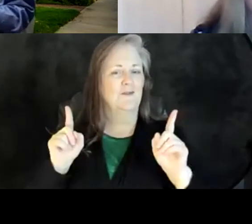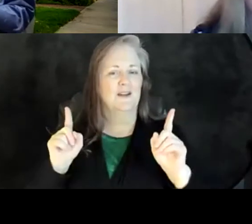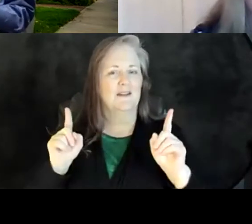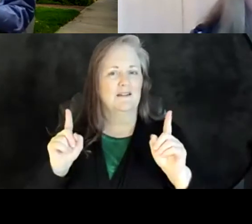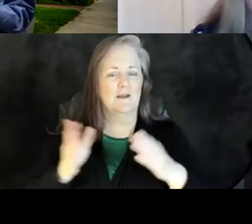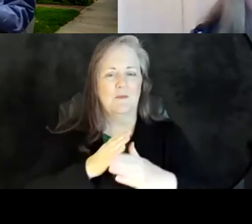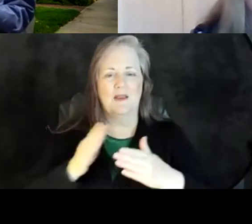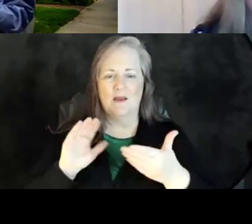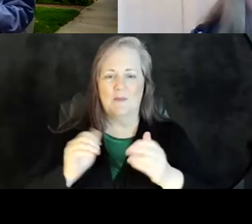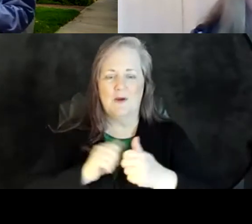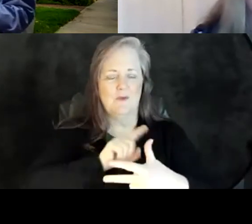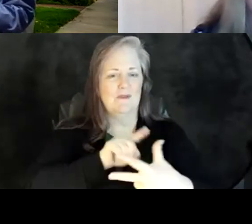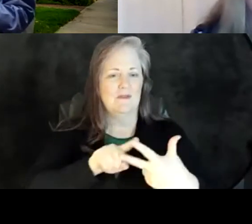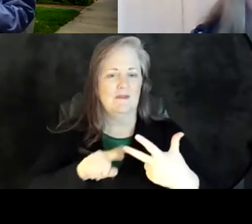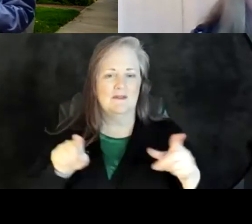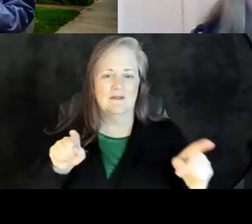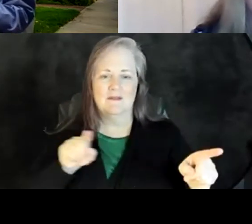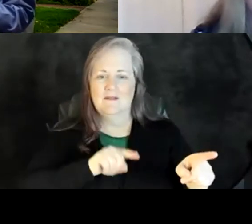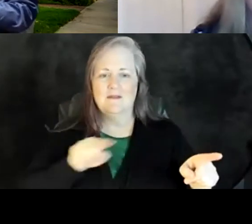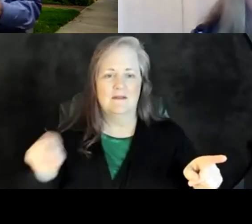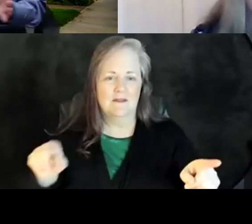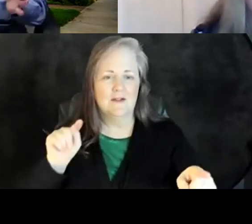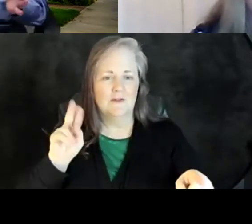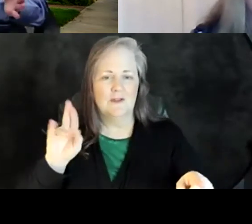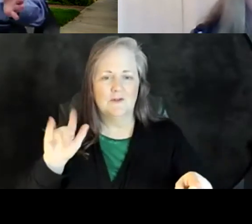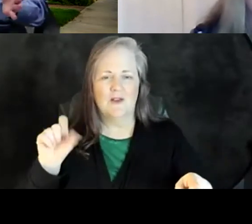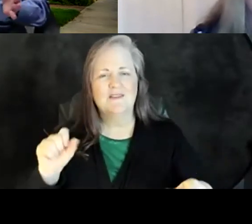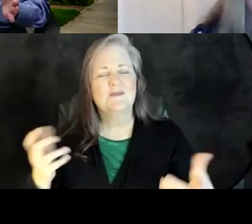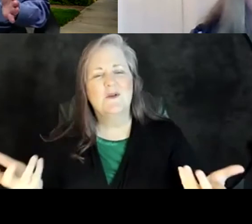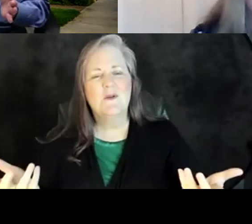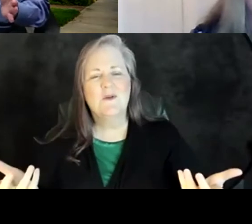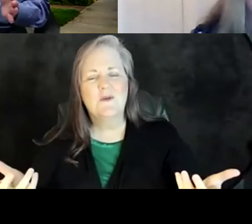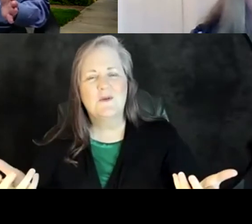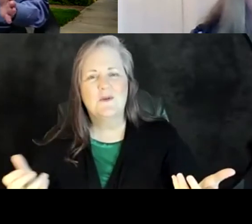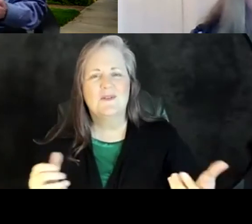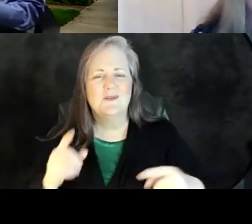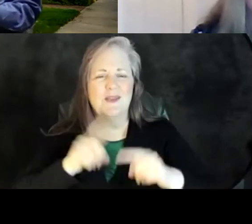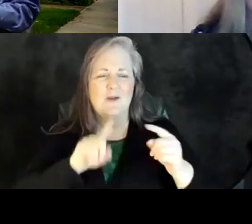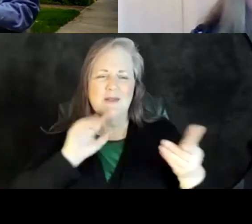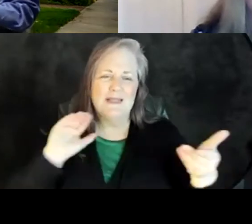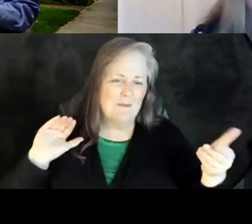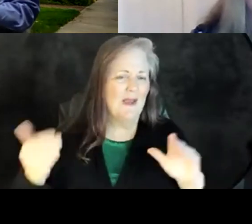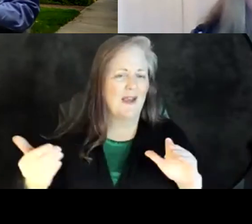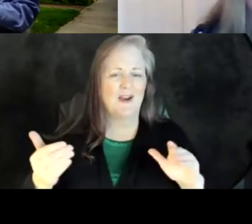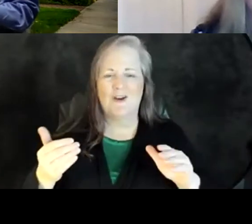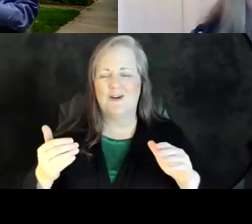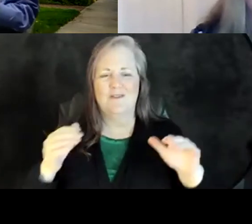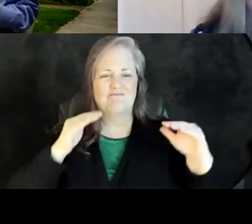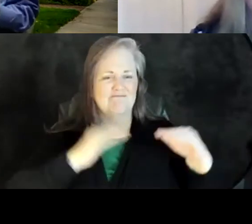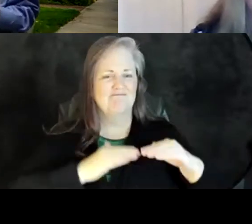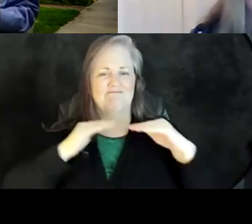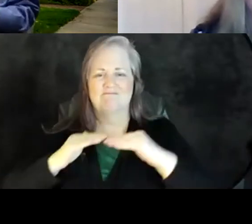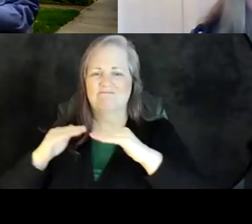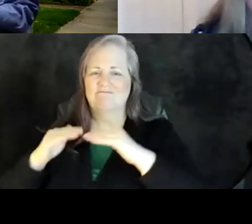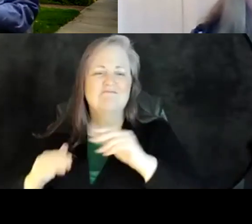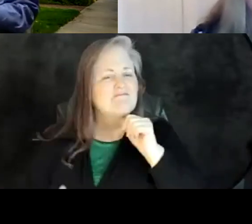the different trials. So they're not directly comparable. So